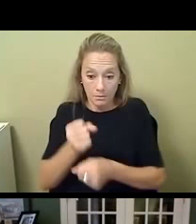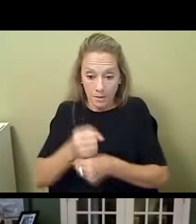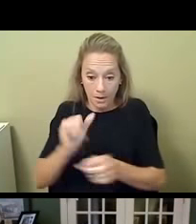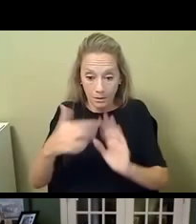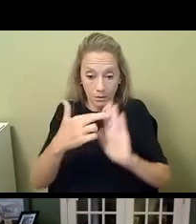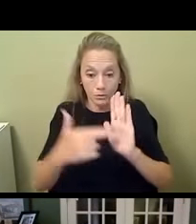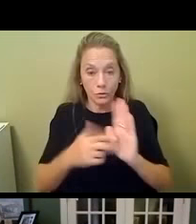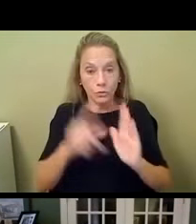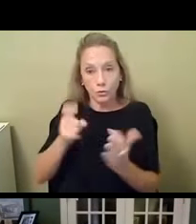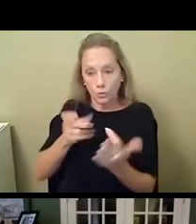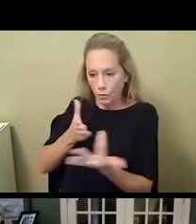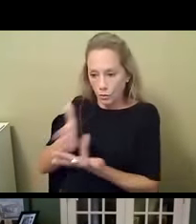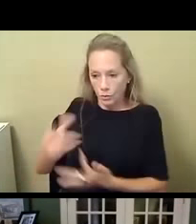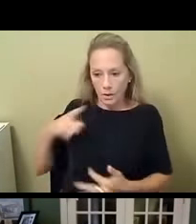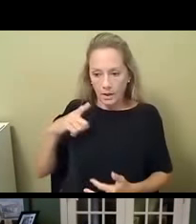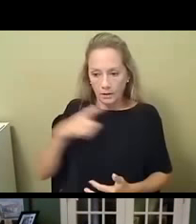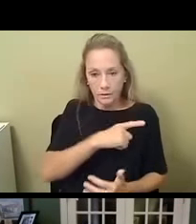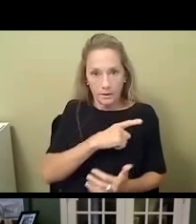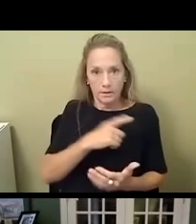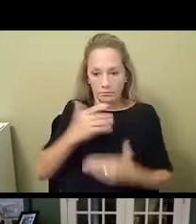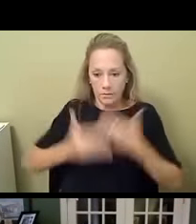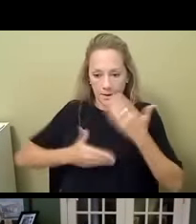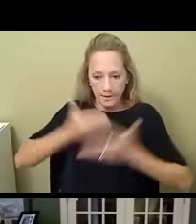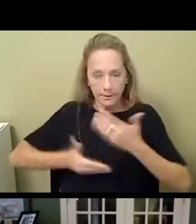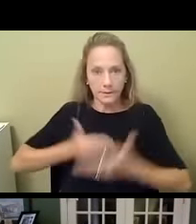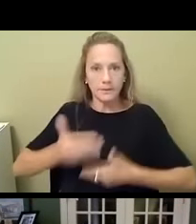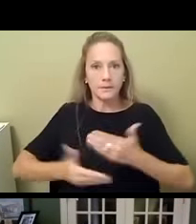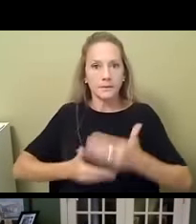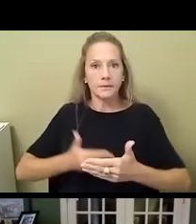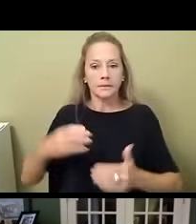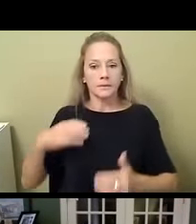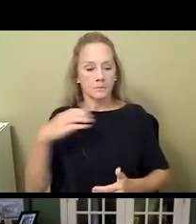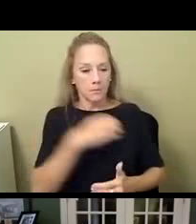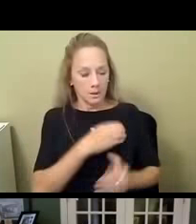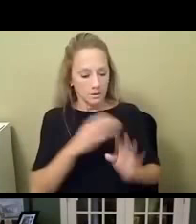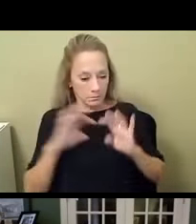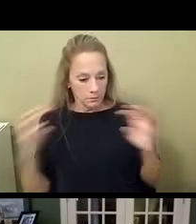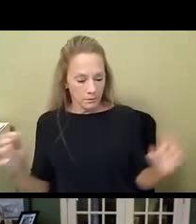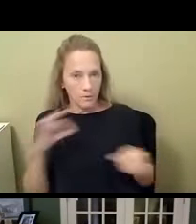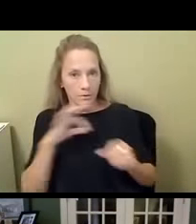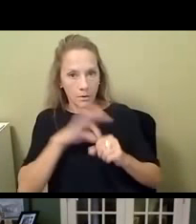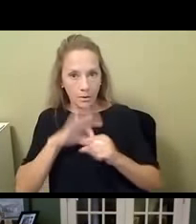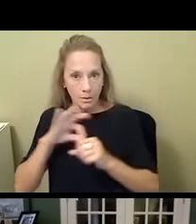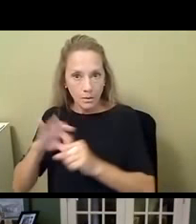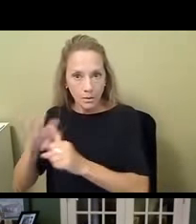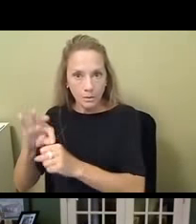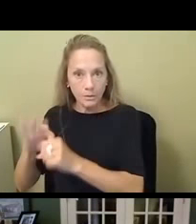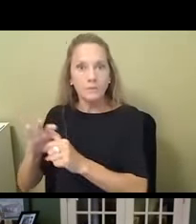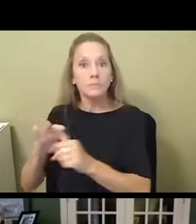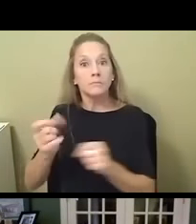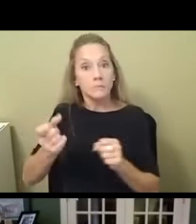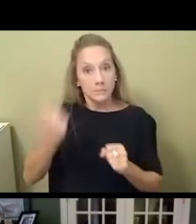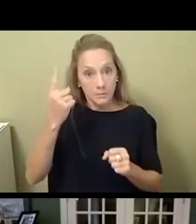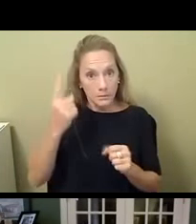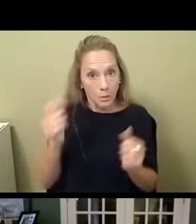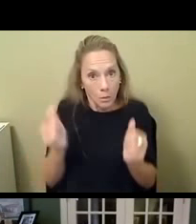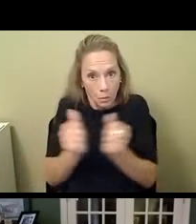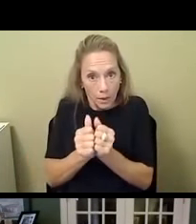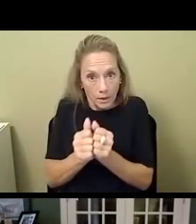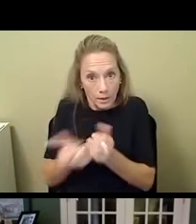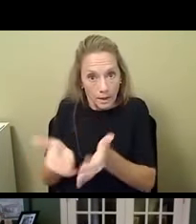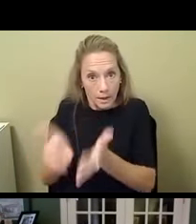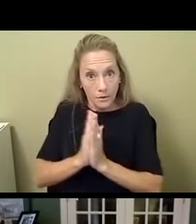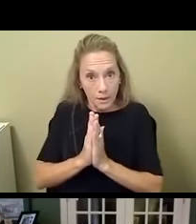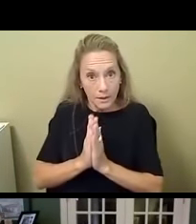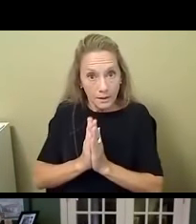go through a legislative process to where commission is able to vote on them. And then with the request,